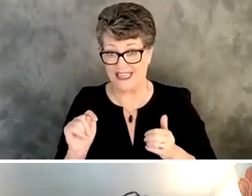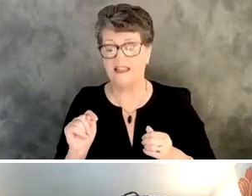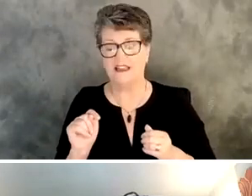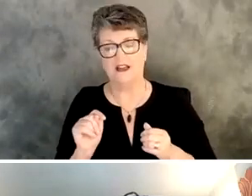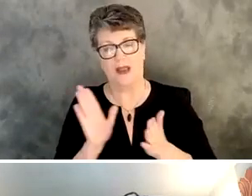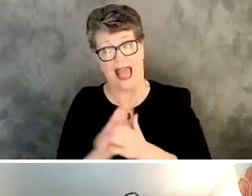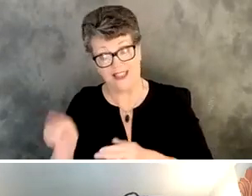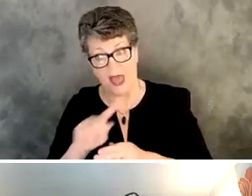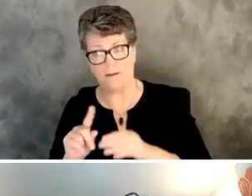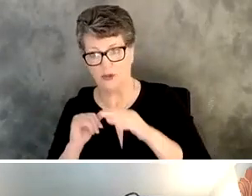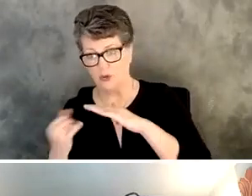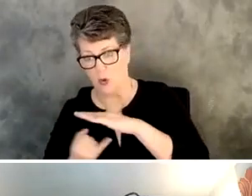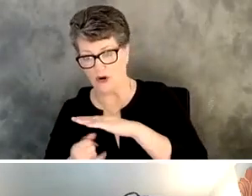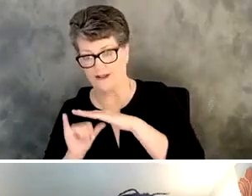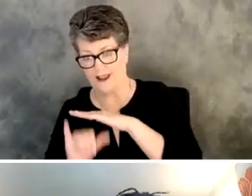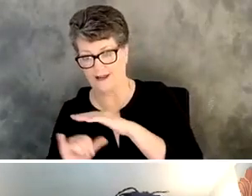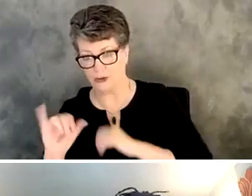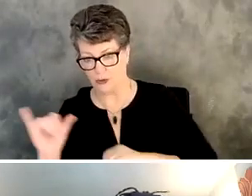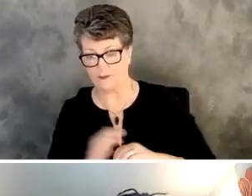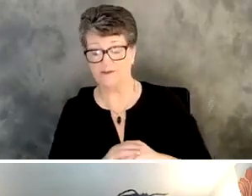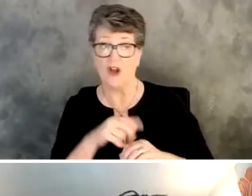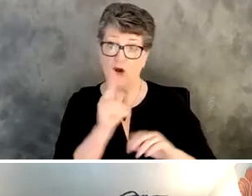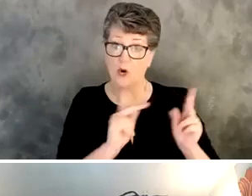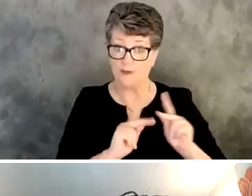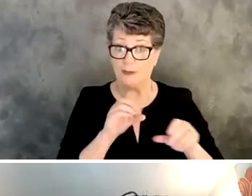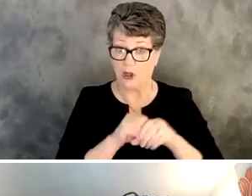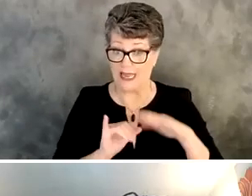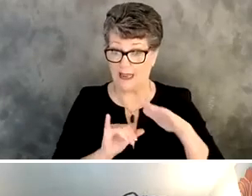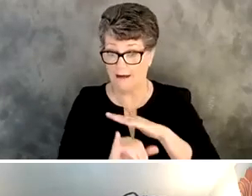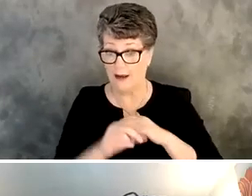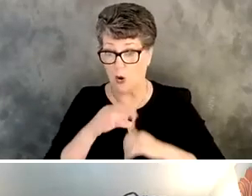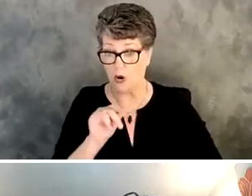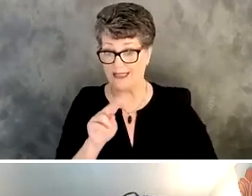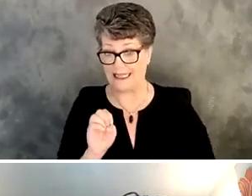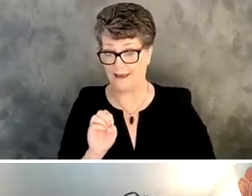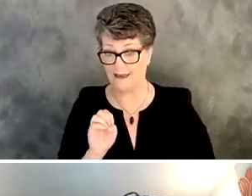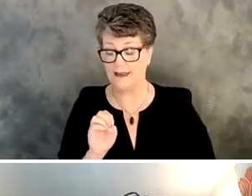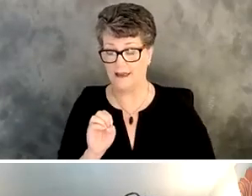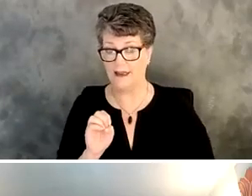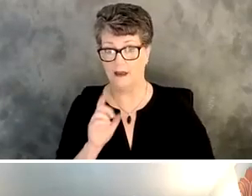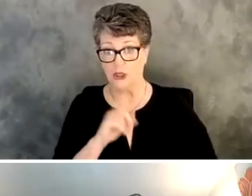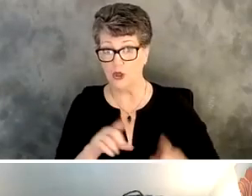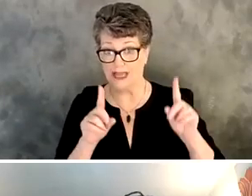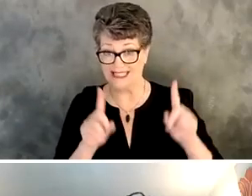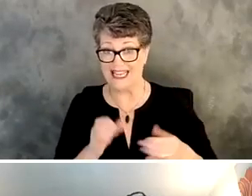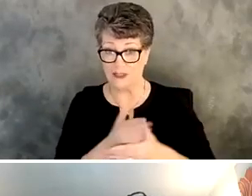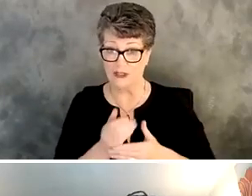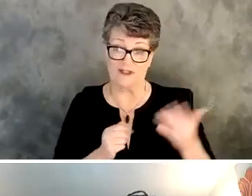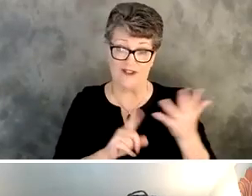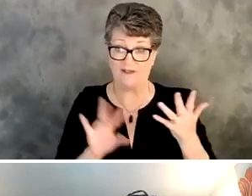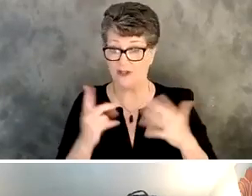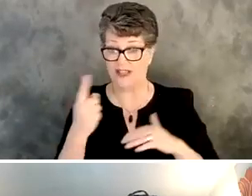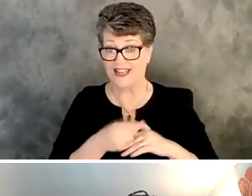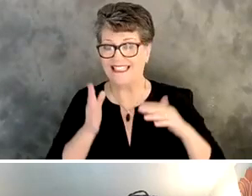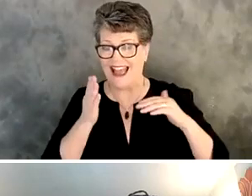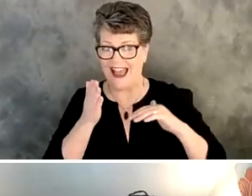And for those individuals who are in quarantine, you can you can test between 5 and 7 days after